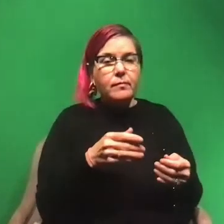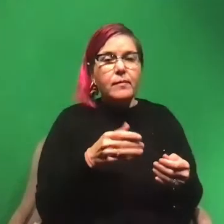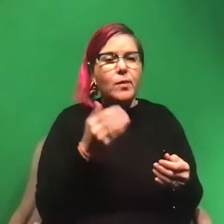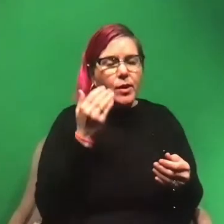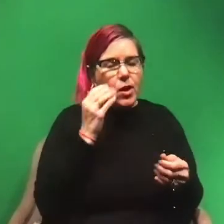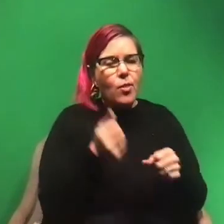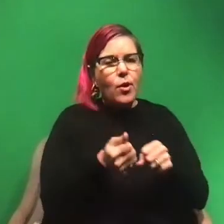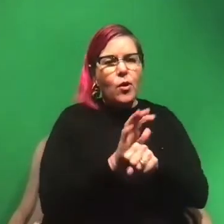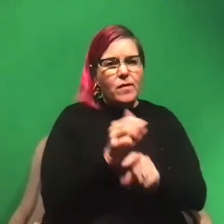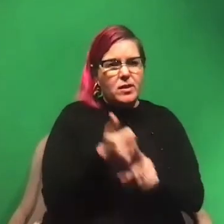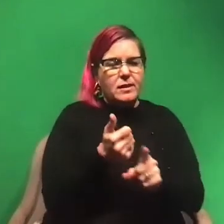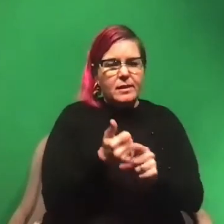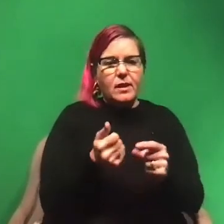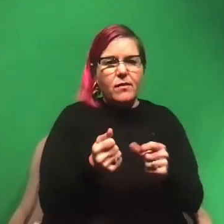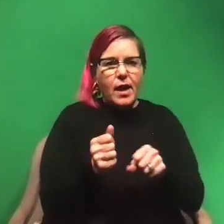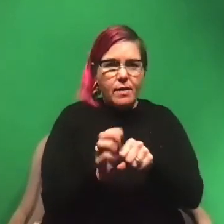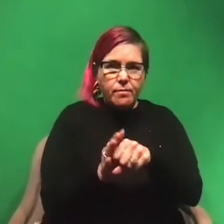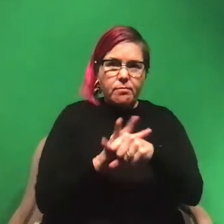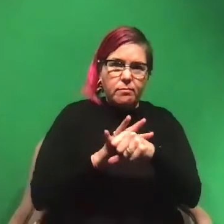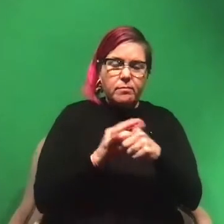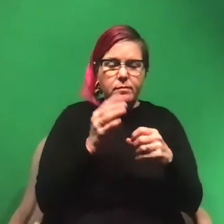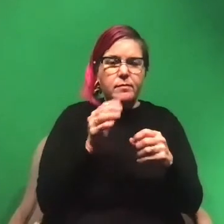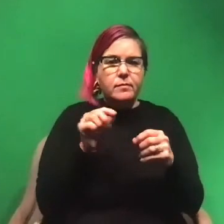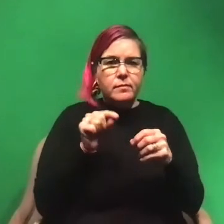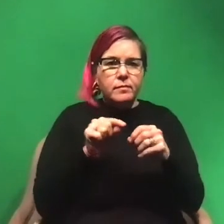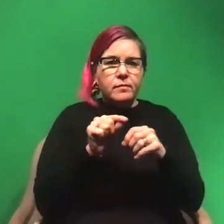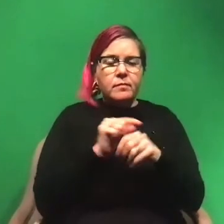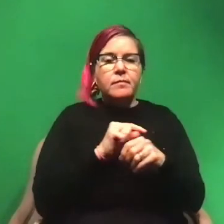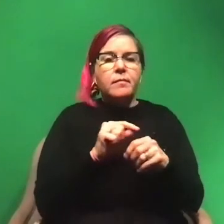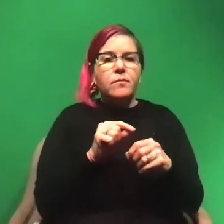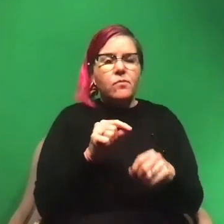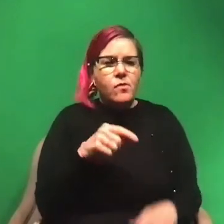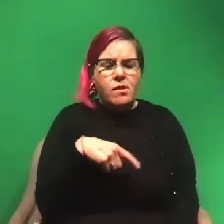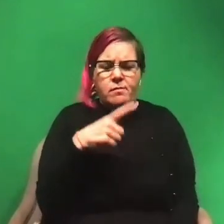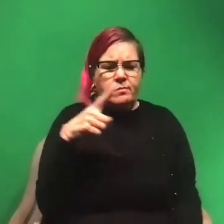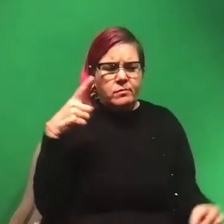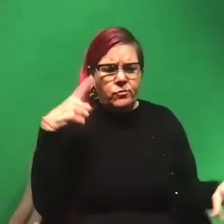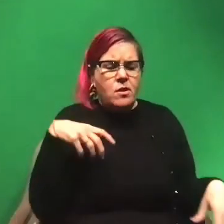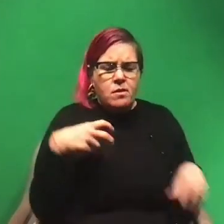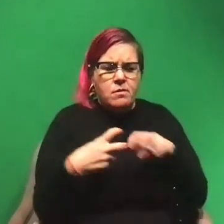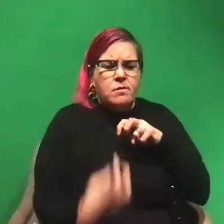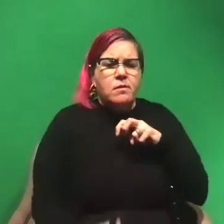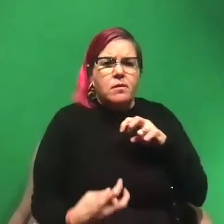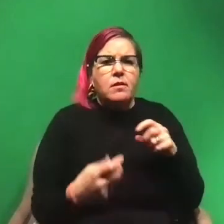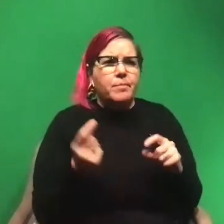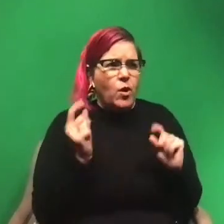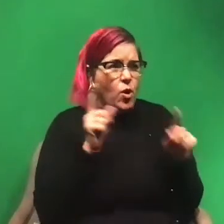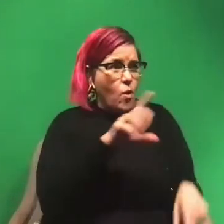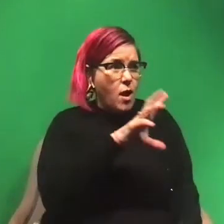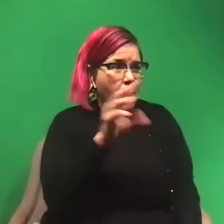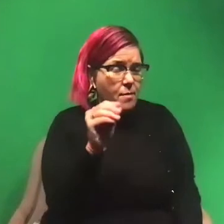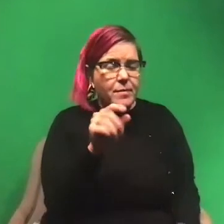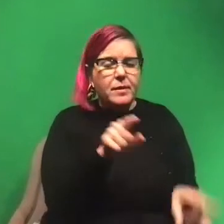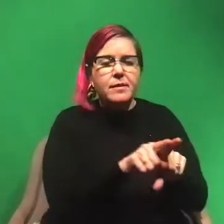out there. It baffled me and just wowed me that all I had to do is go to a company, and just like the way that